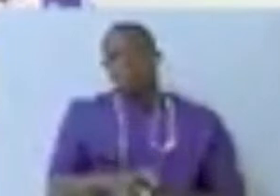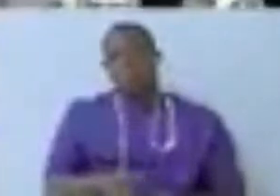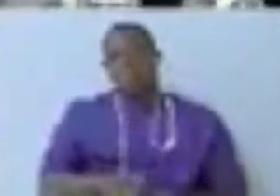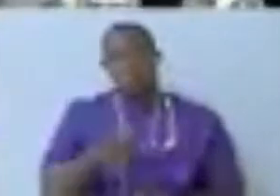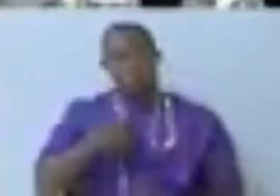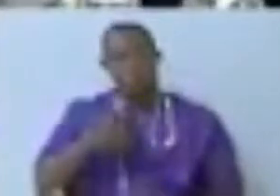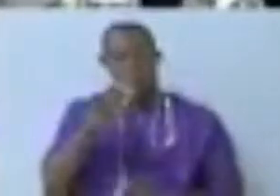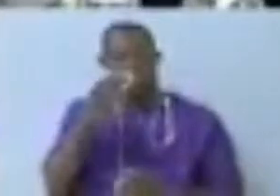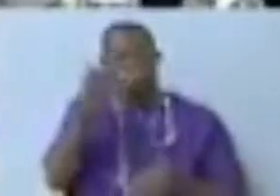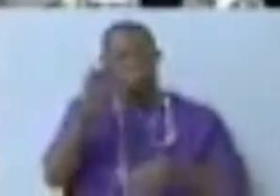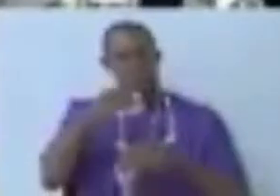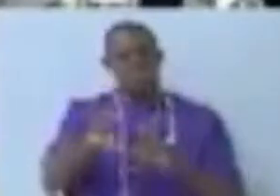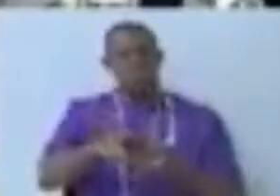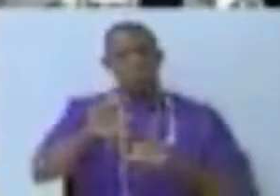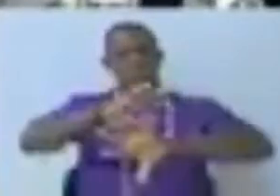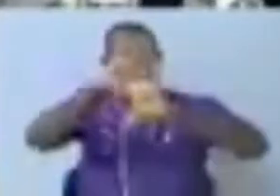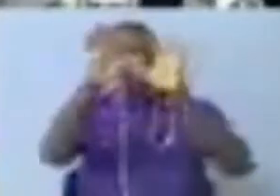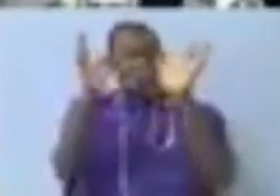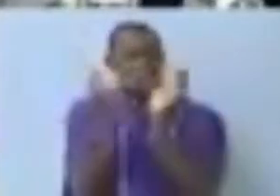But I was excluded from the whole exercise.